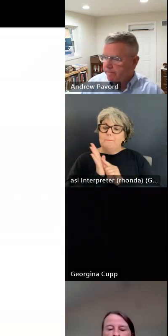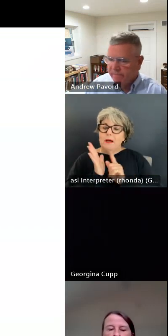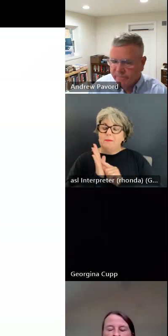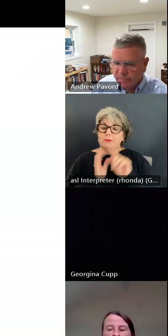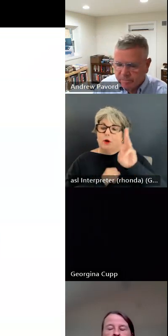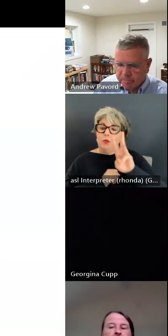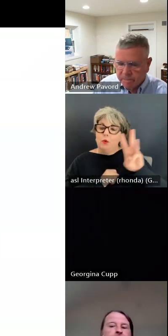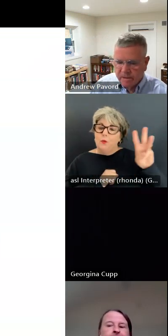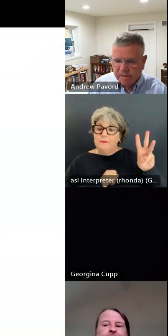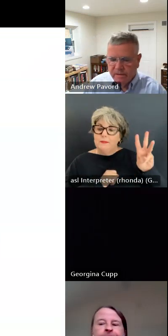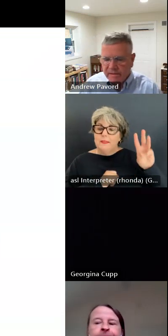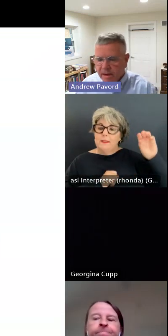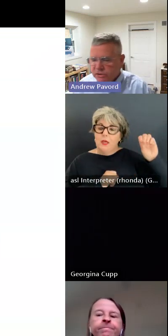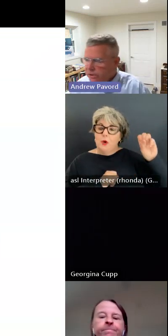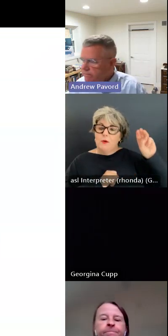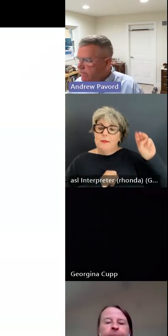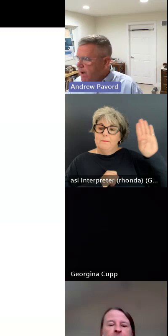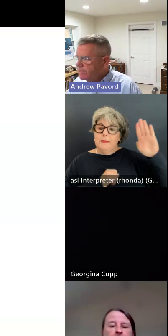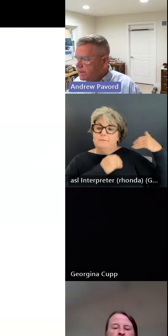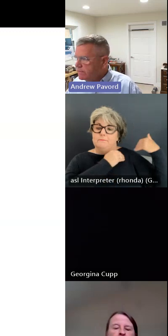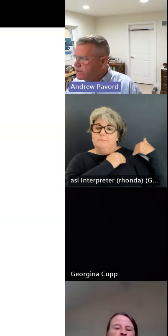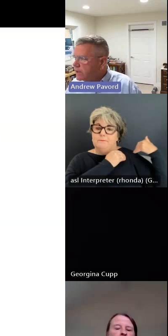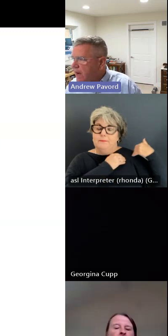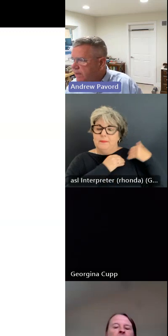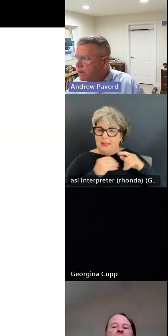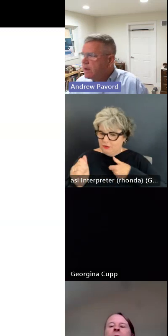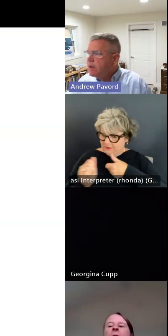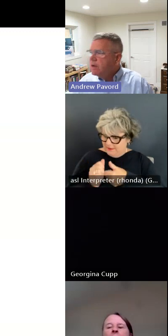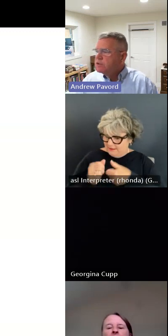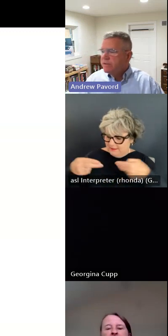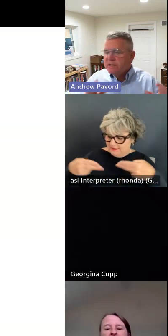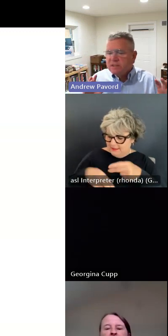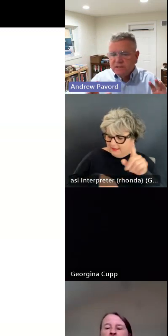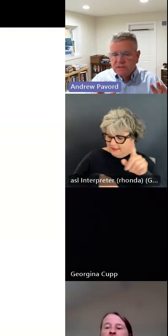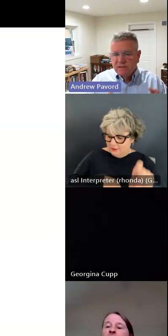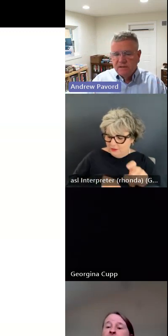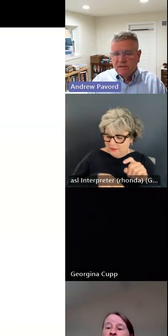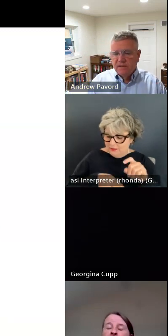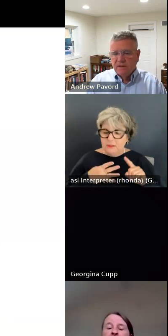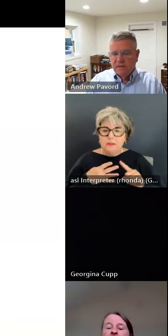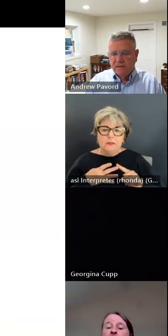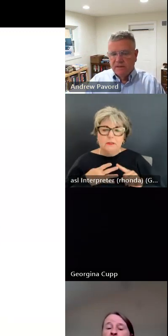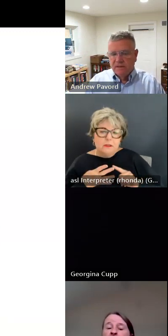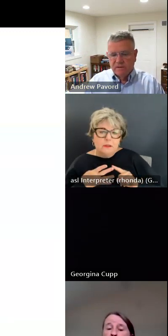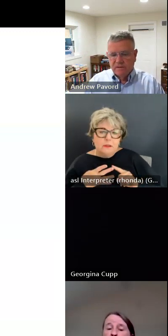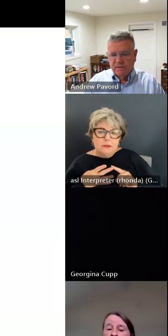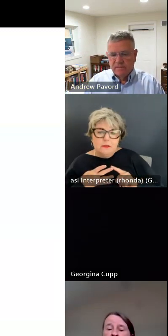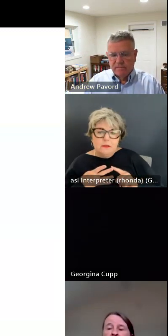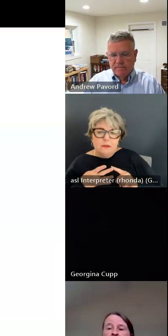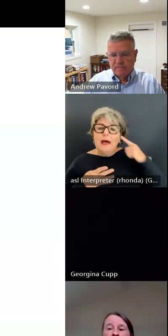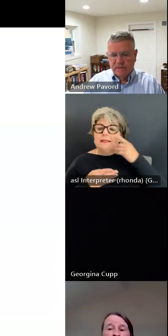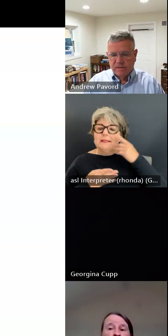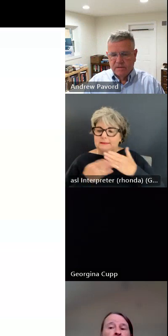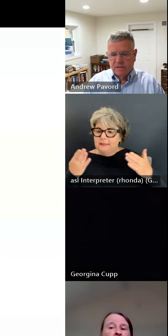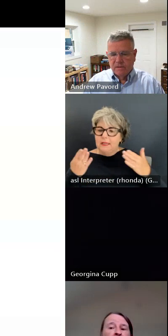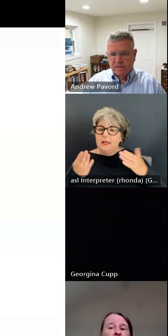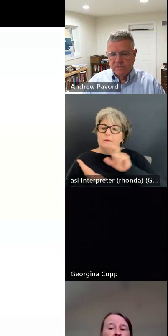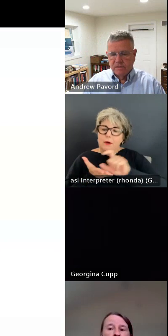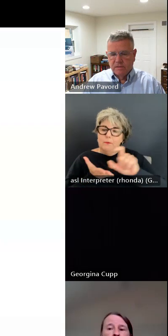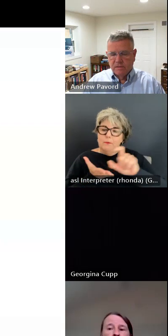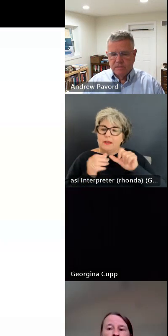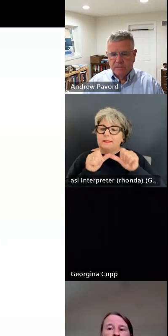website that OMB maintains. Yeah, I should have updated the slide there. I think there are, Andy, I think there are some apportionments that